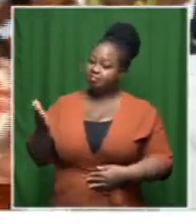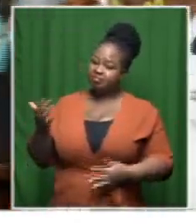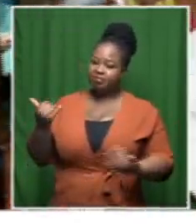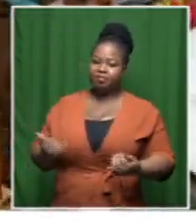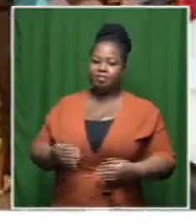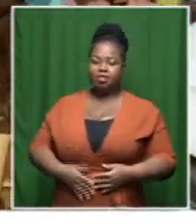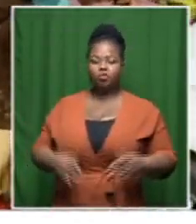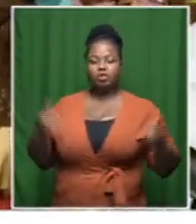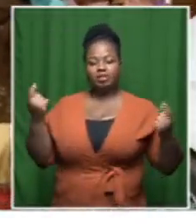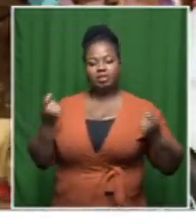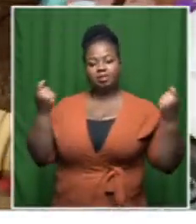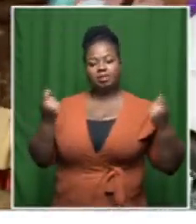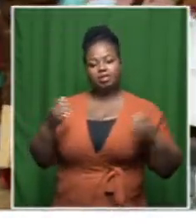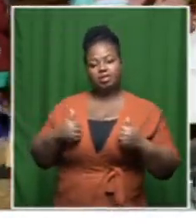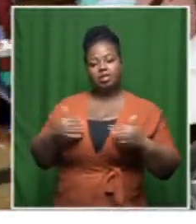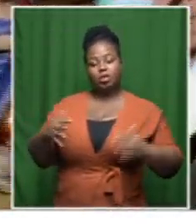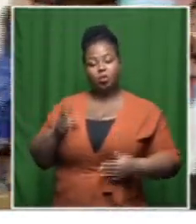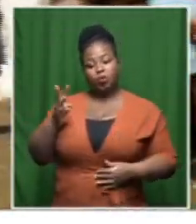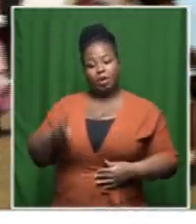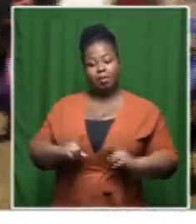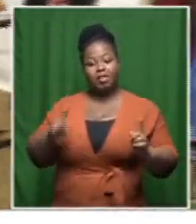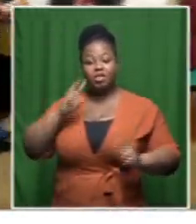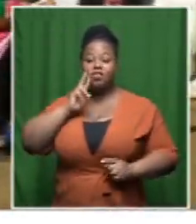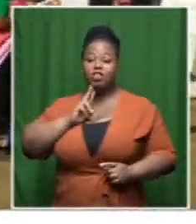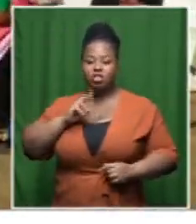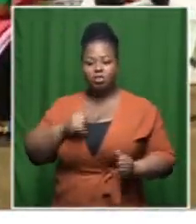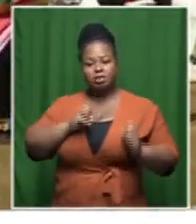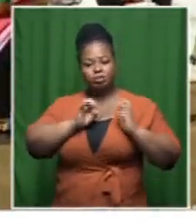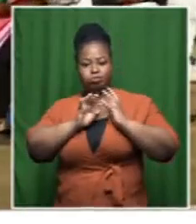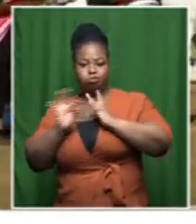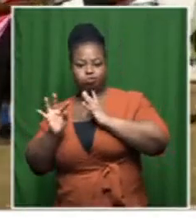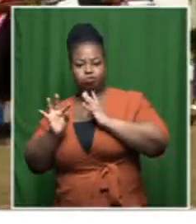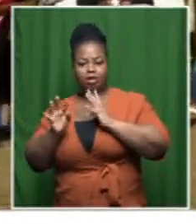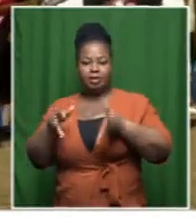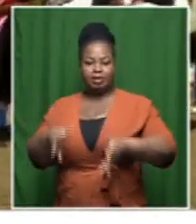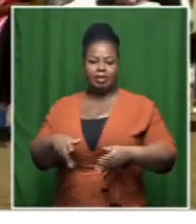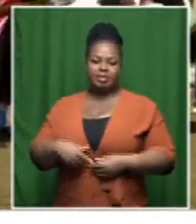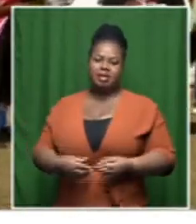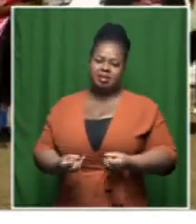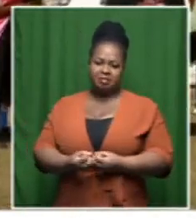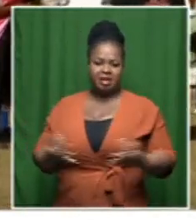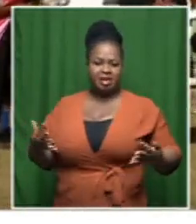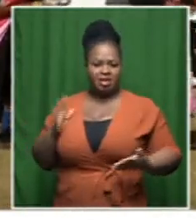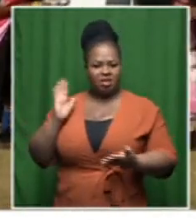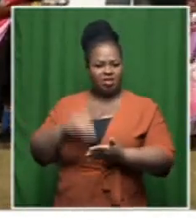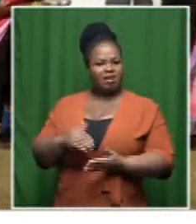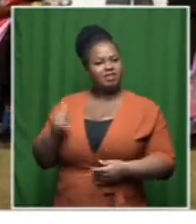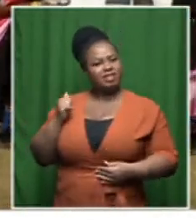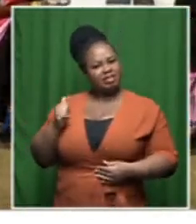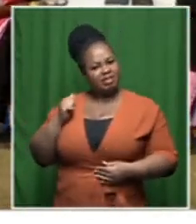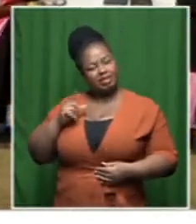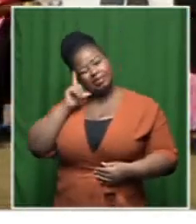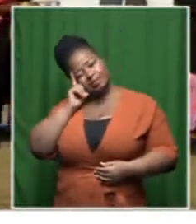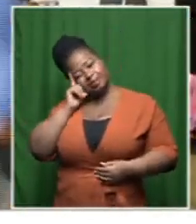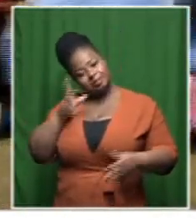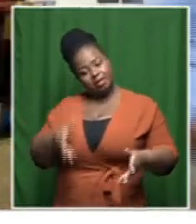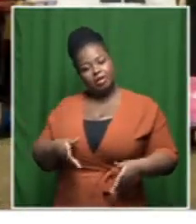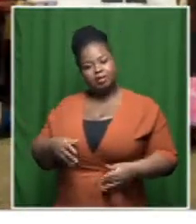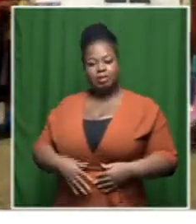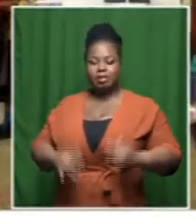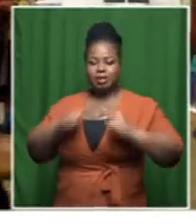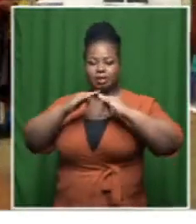have it. The ceremony is yet to begin, but the maidens have started flocking here. I understand this. Many of them arrived yesterday. They slept here at a